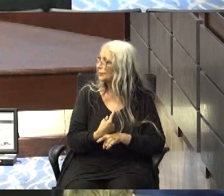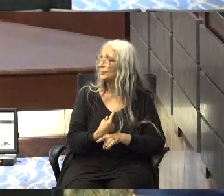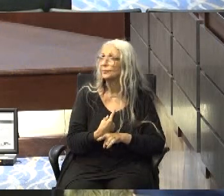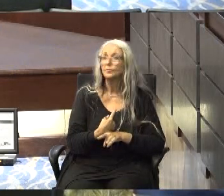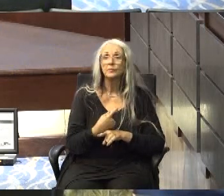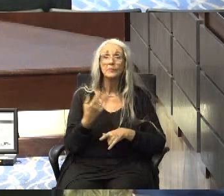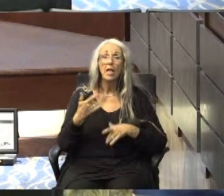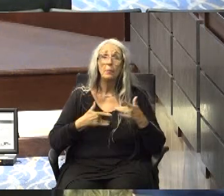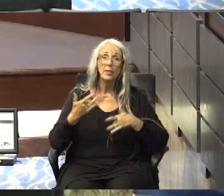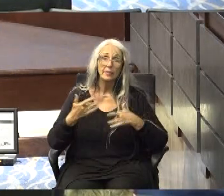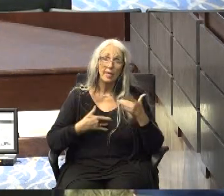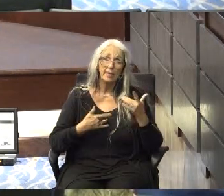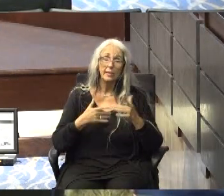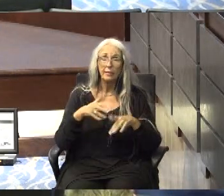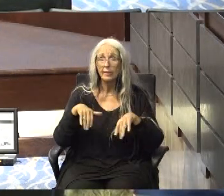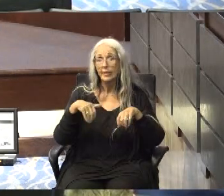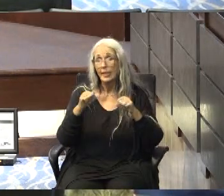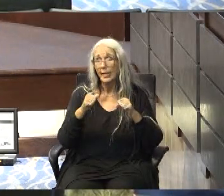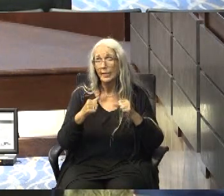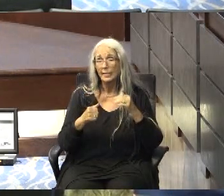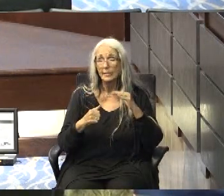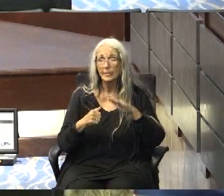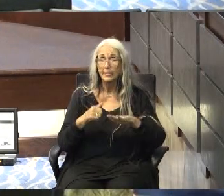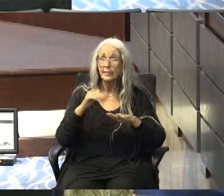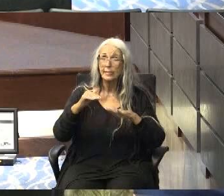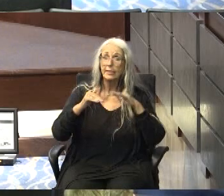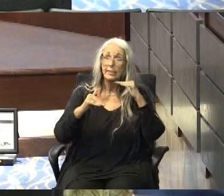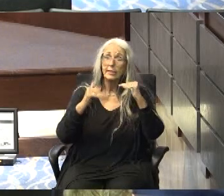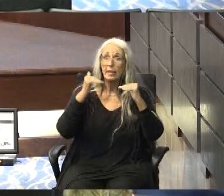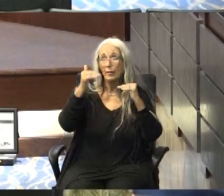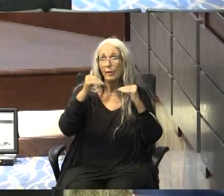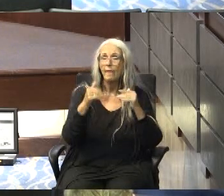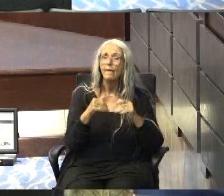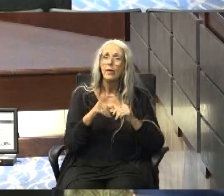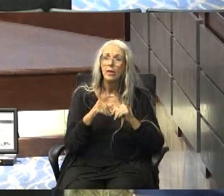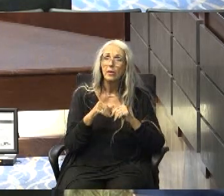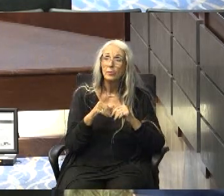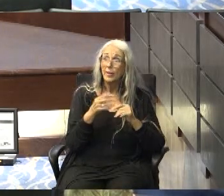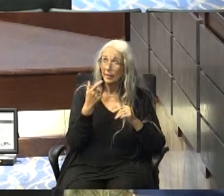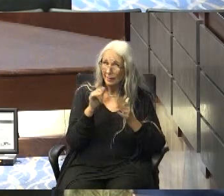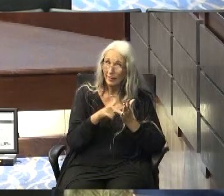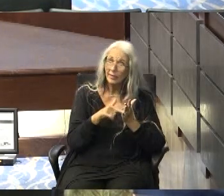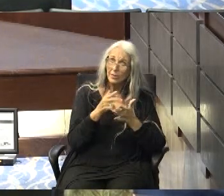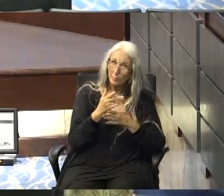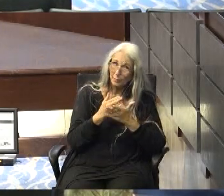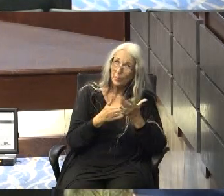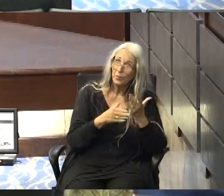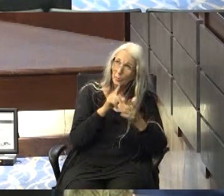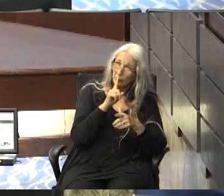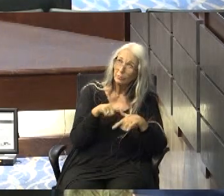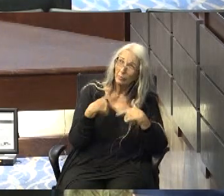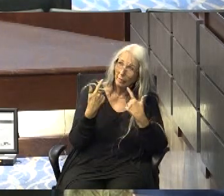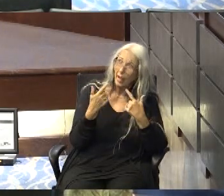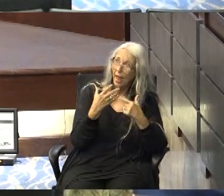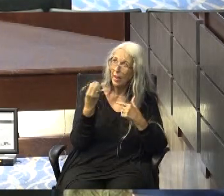taking the steps forward to bring parts of this into reality, and taking the opportunity to,